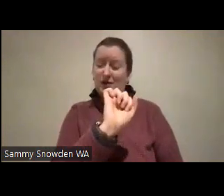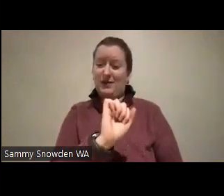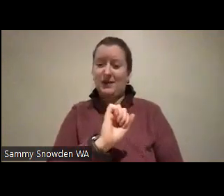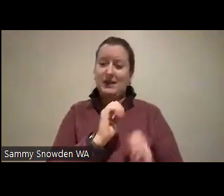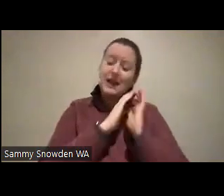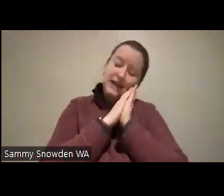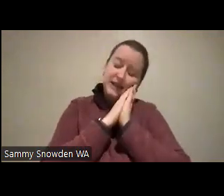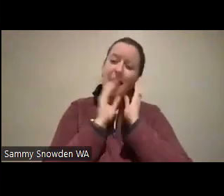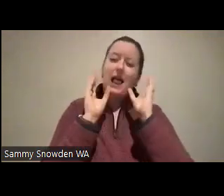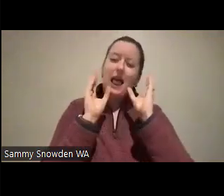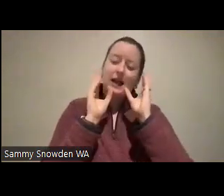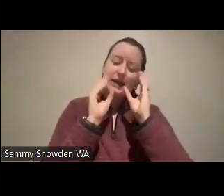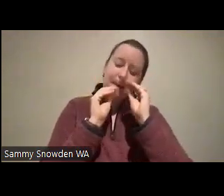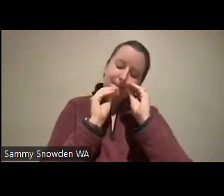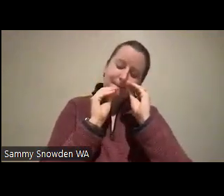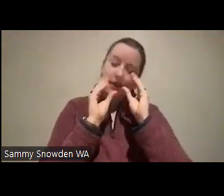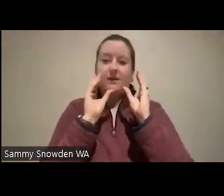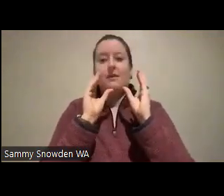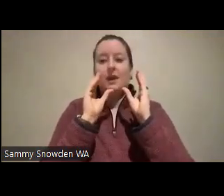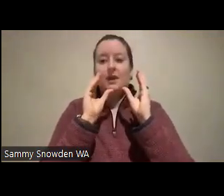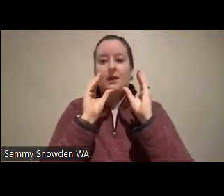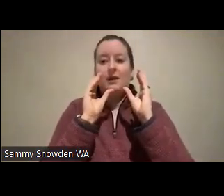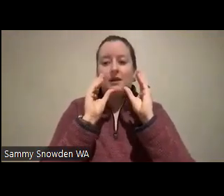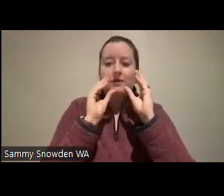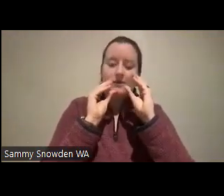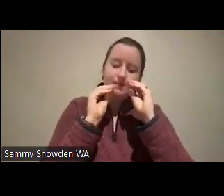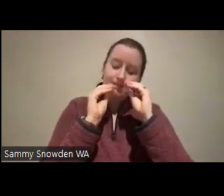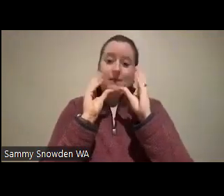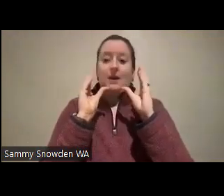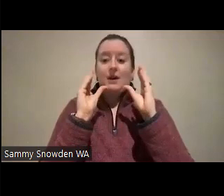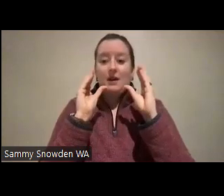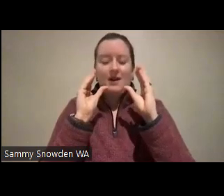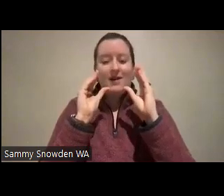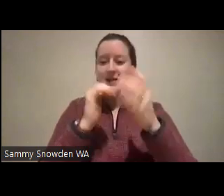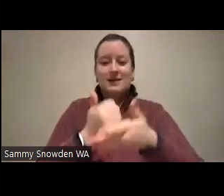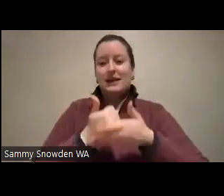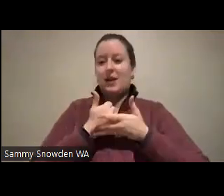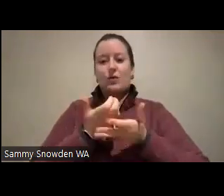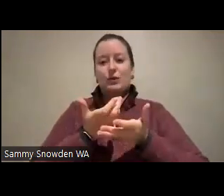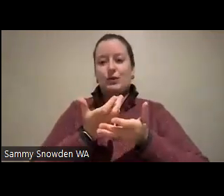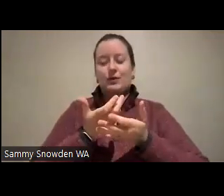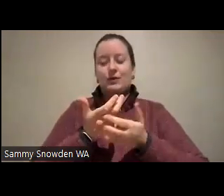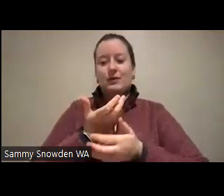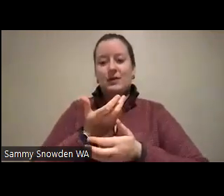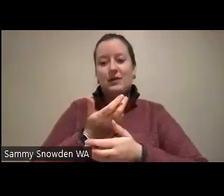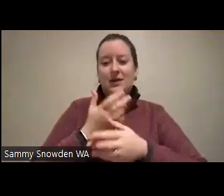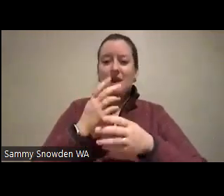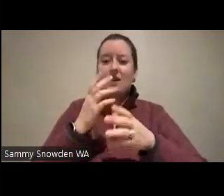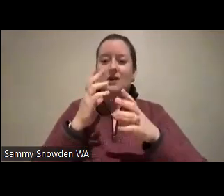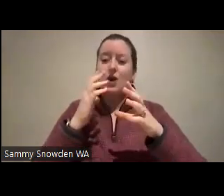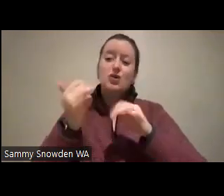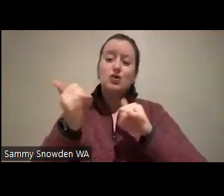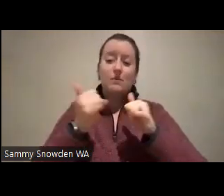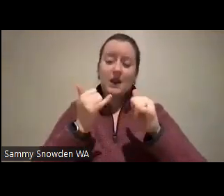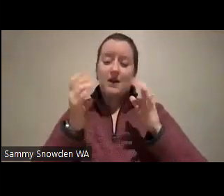make us feel quite well and quite alert, quite good. But other times you can wake up feeling really, really groggy. And other times just